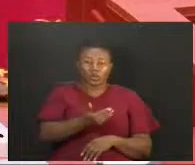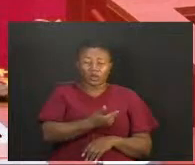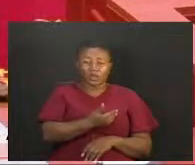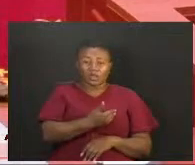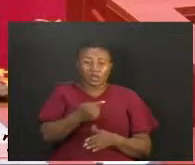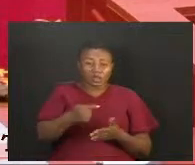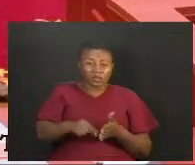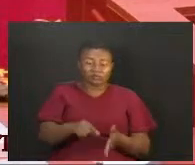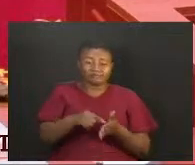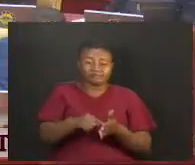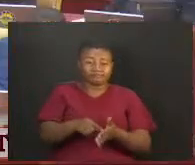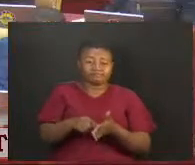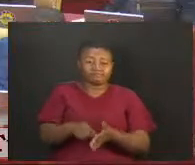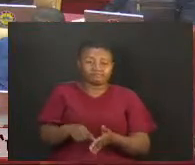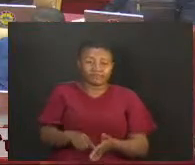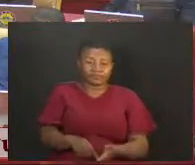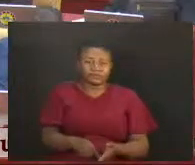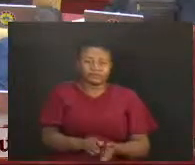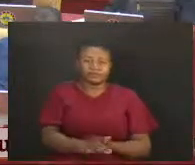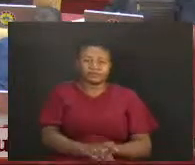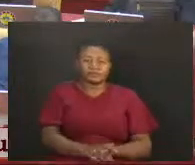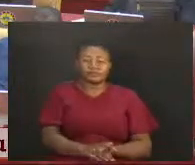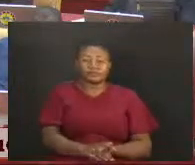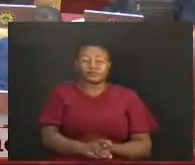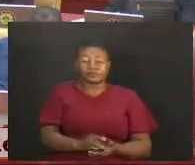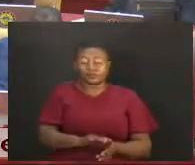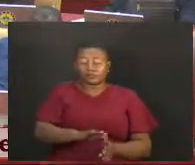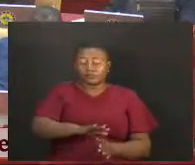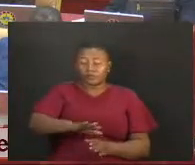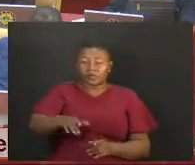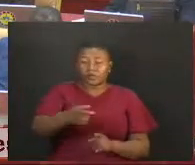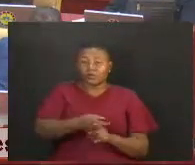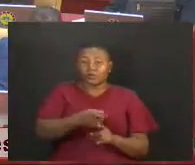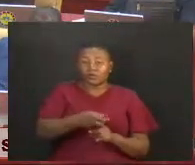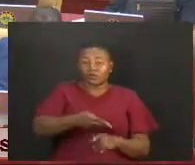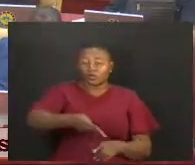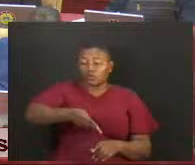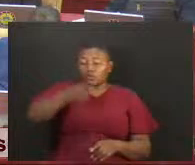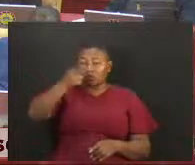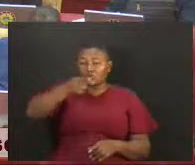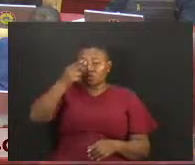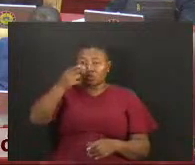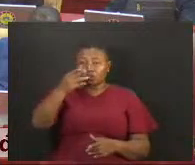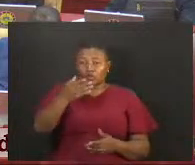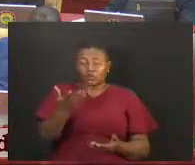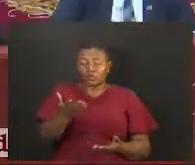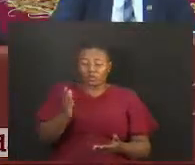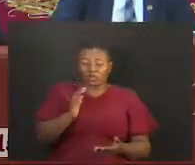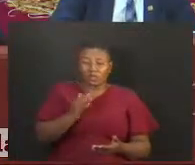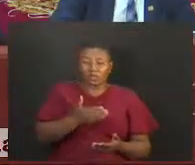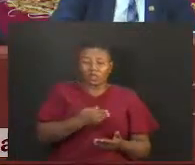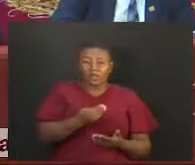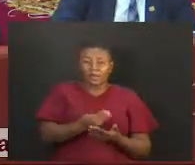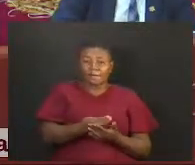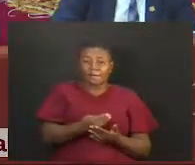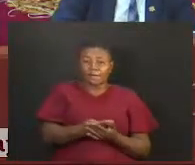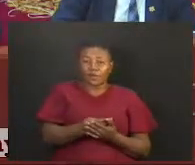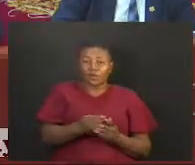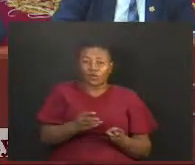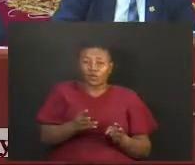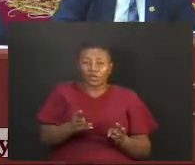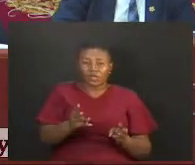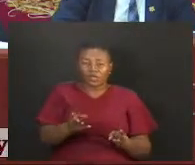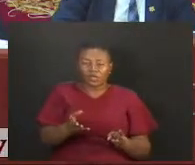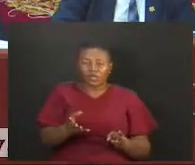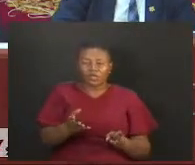obligations. Mr. Speaker, apart from the huge arrests and commitment, our fiscal situation is further